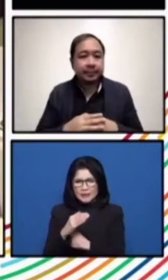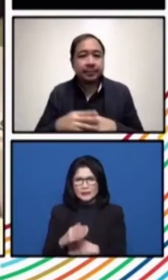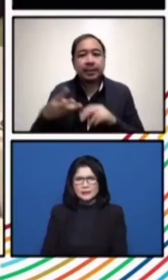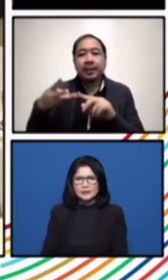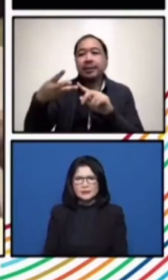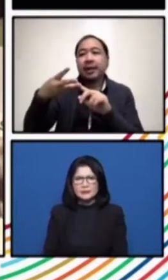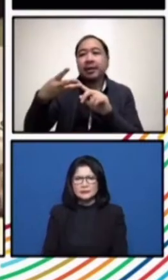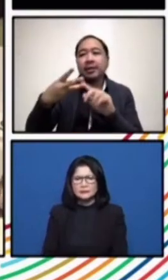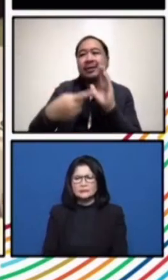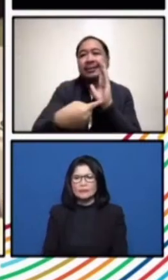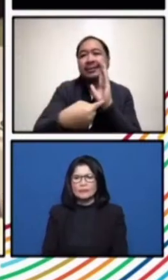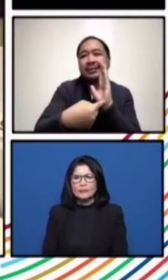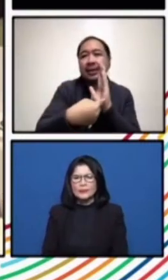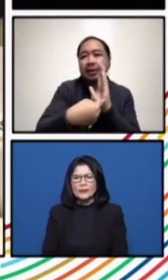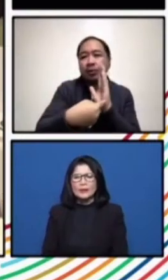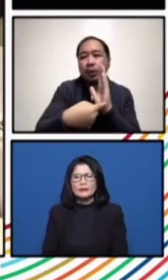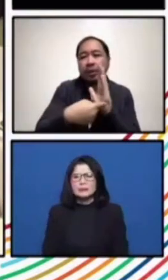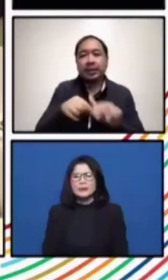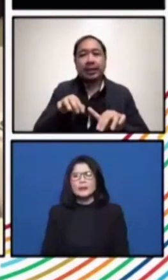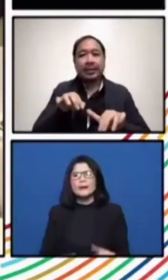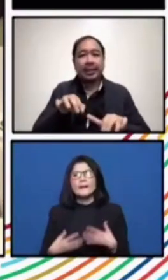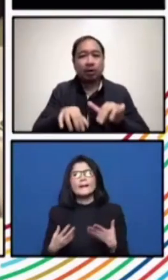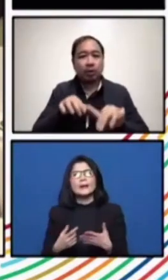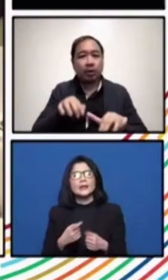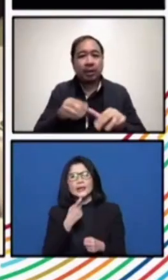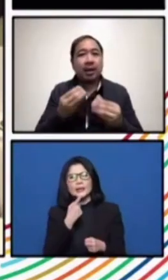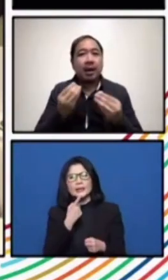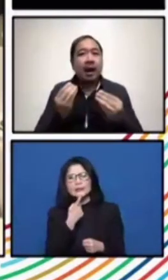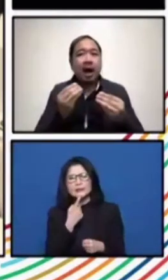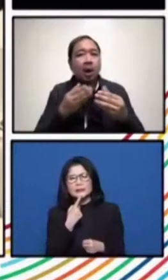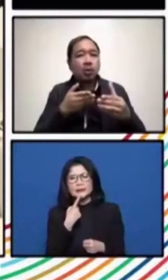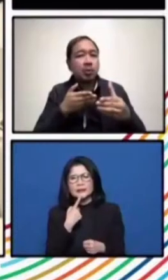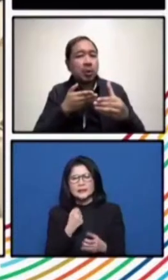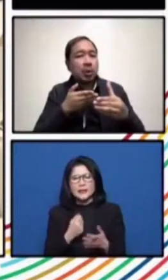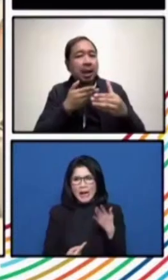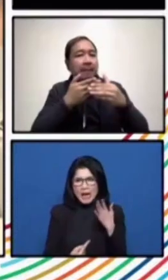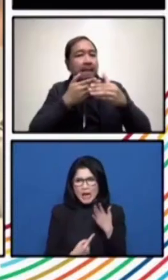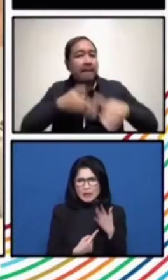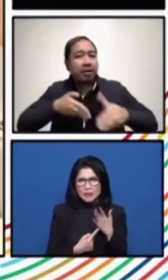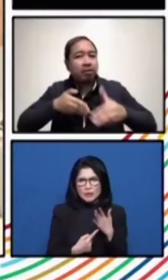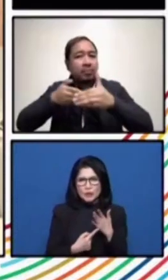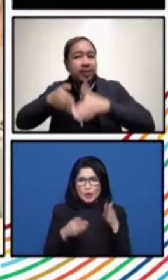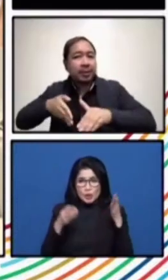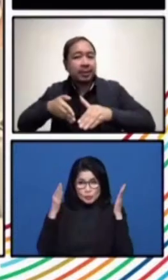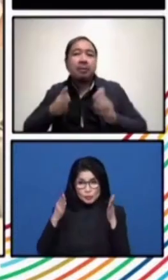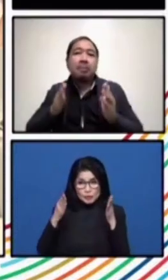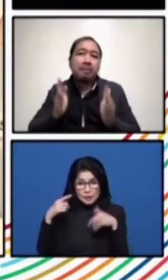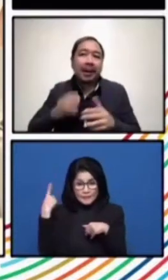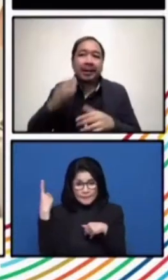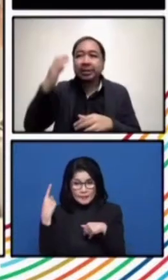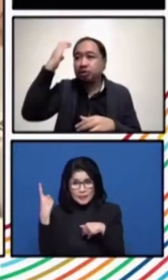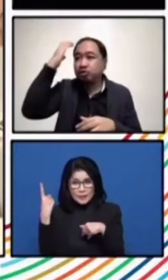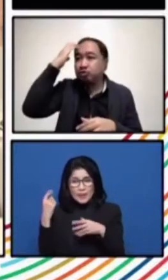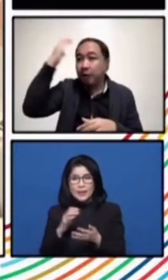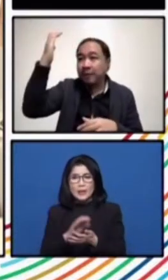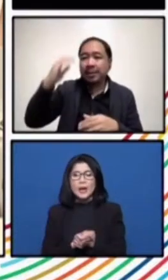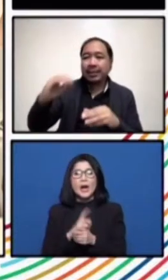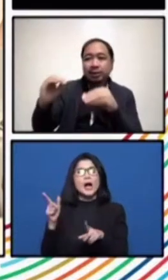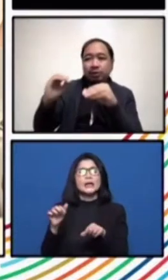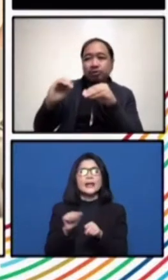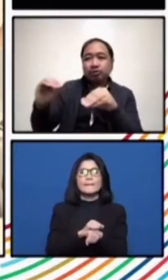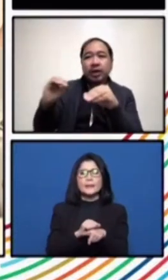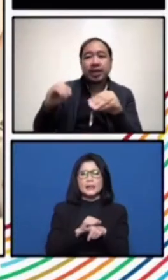to realize that your free digital technology it is necessary for the government to conduct training programs for all types of